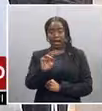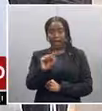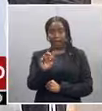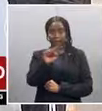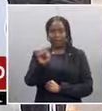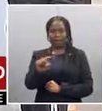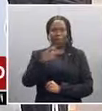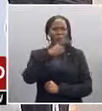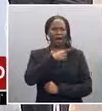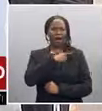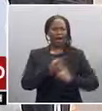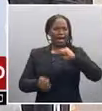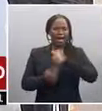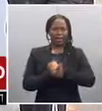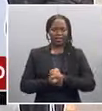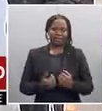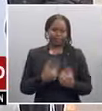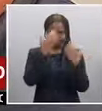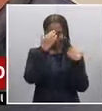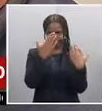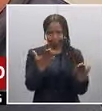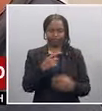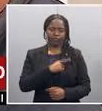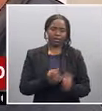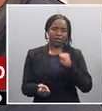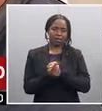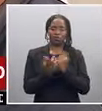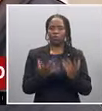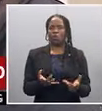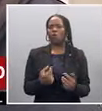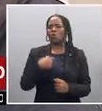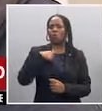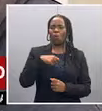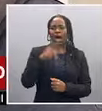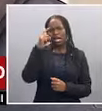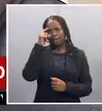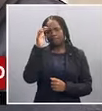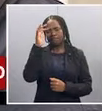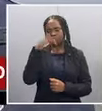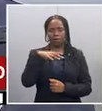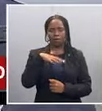of the motive behind Maklakana's killing and doesn't want to speculate.